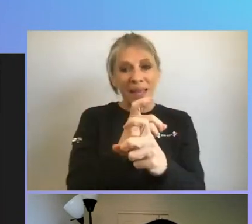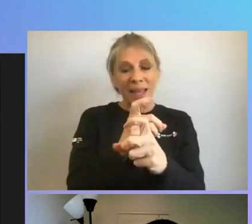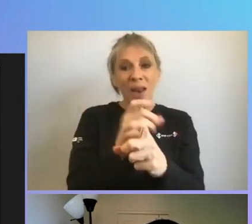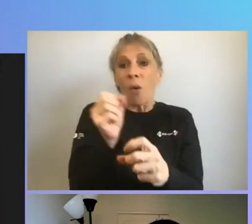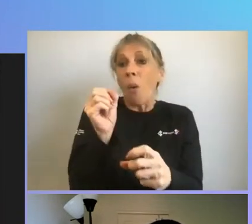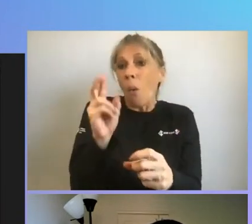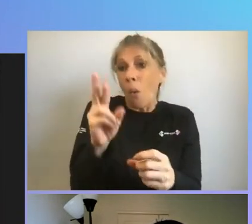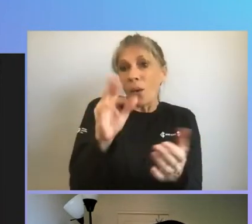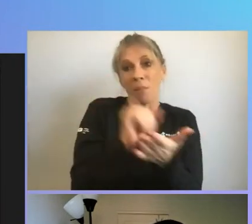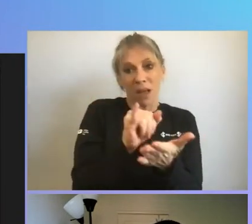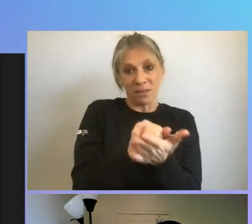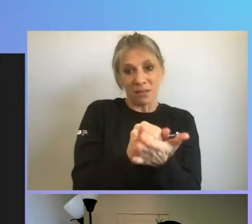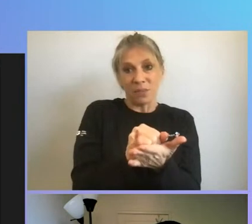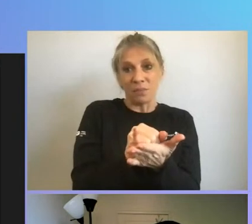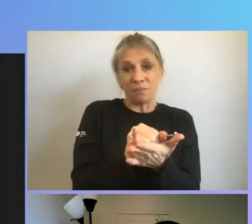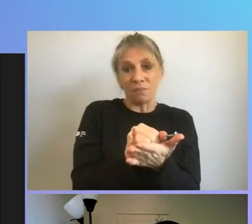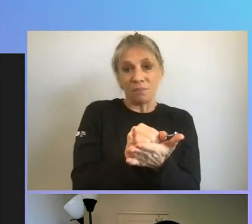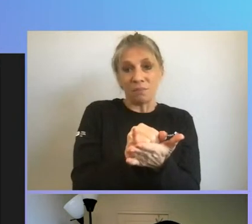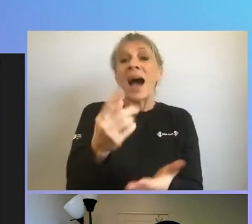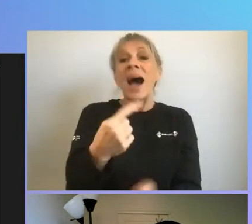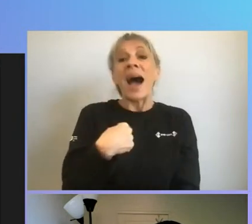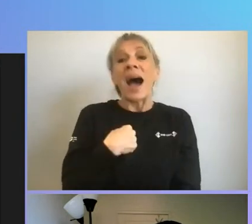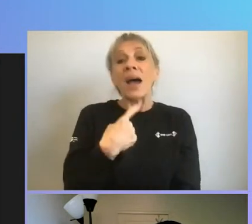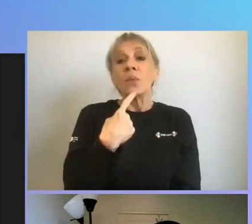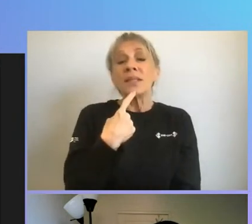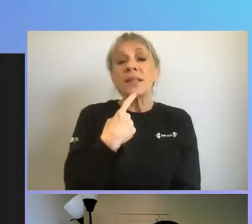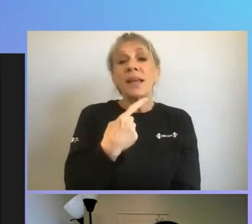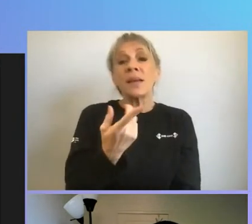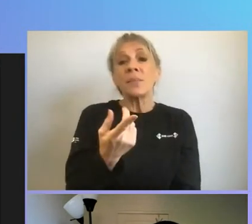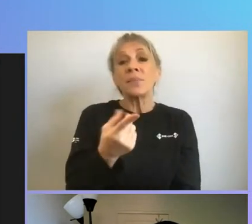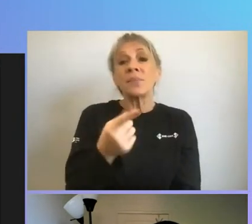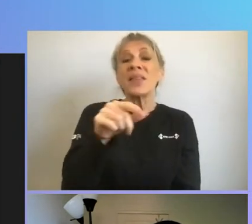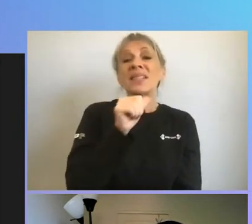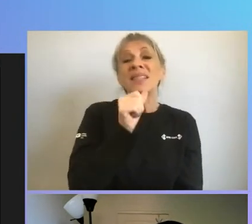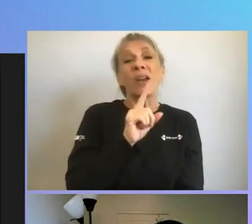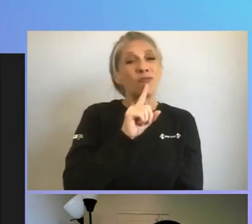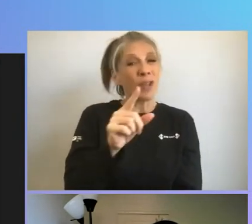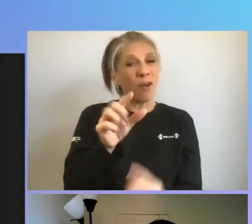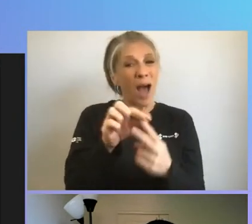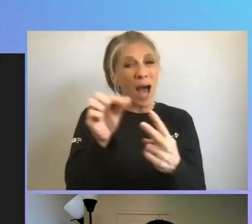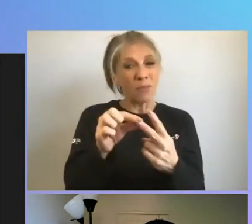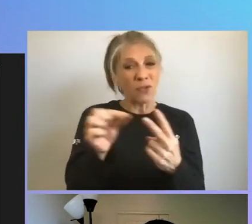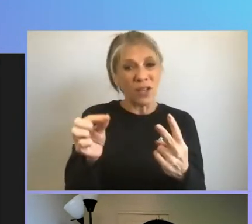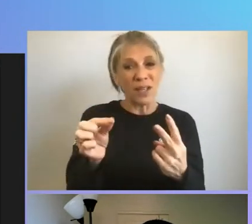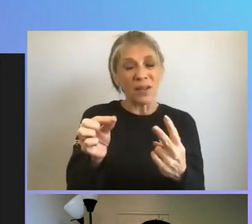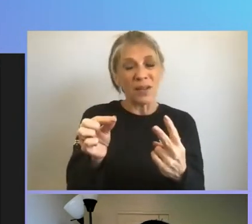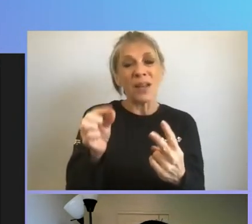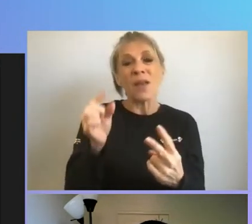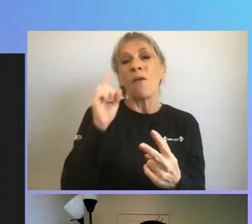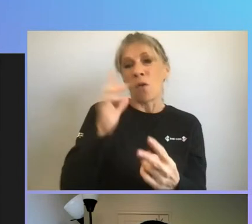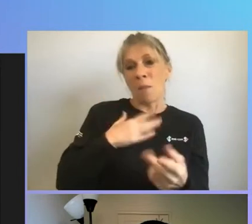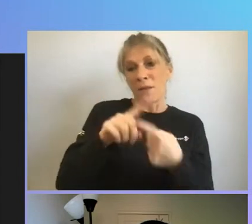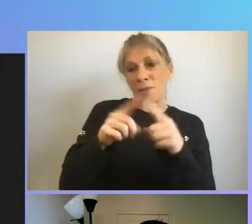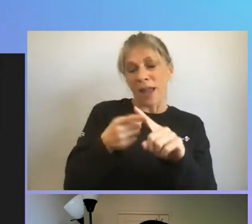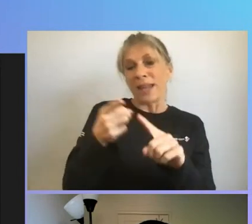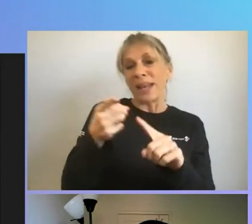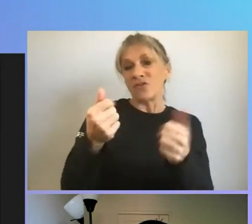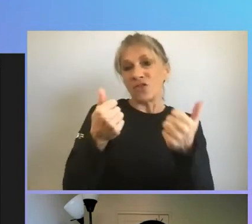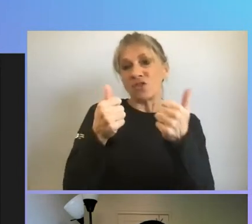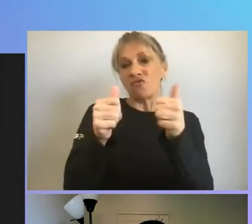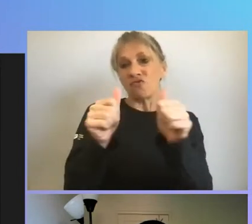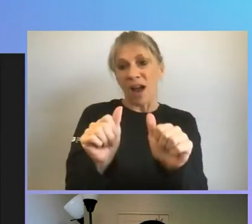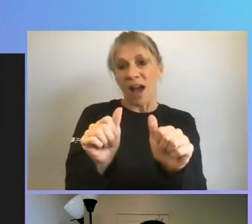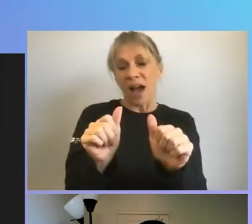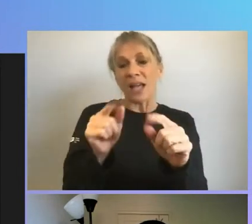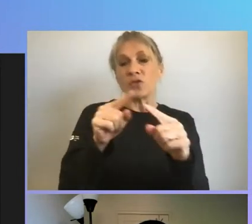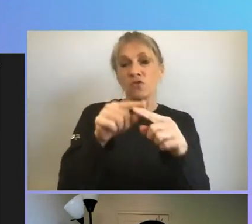impossible. I would say that this is not a realistic option for Susheta as she tries to